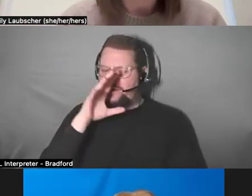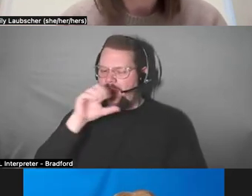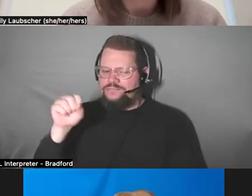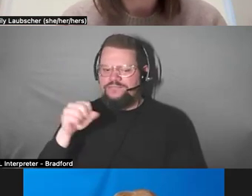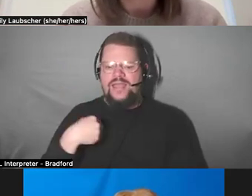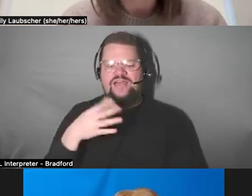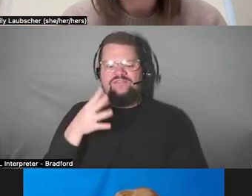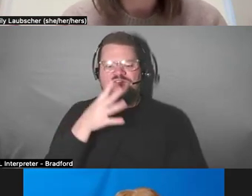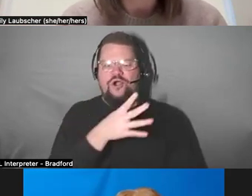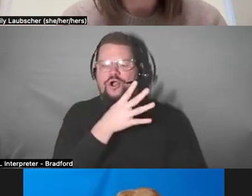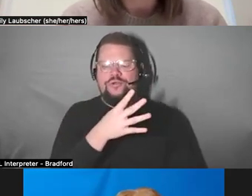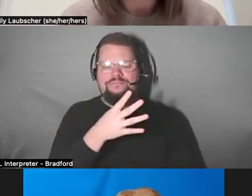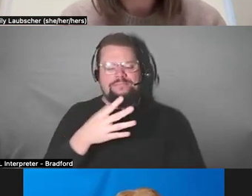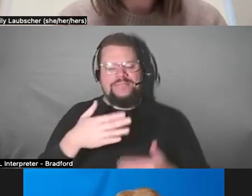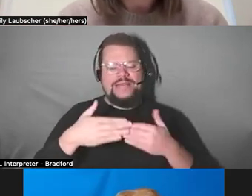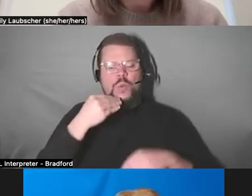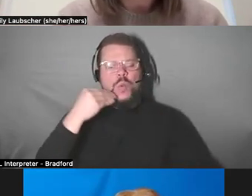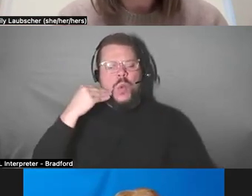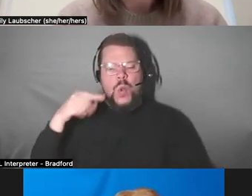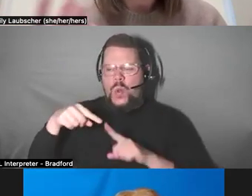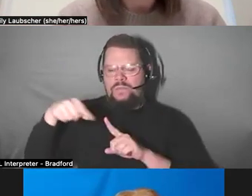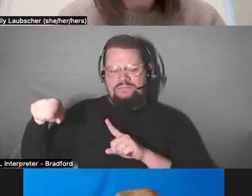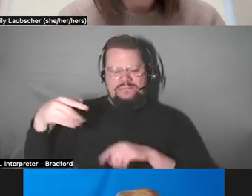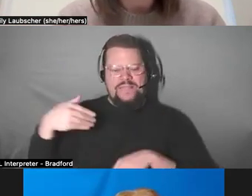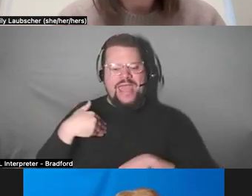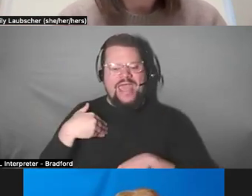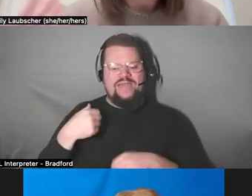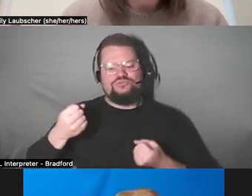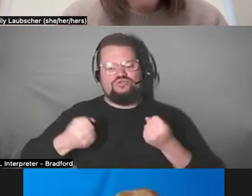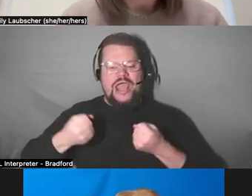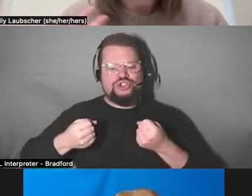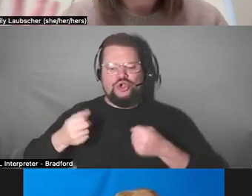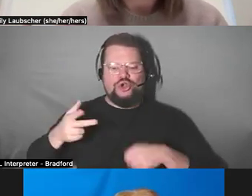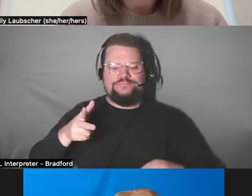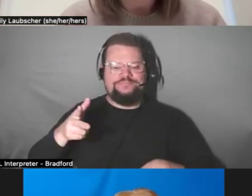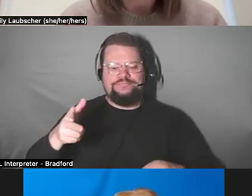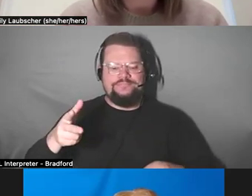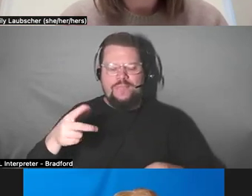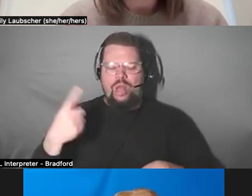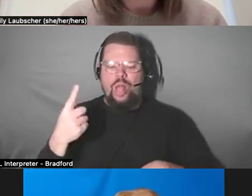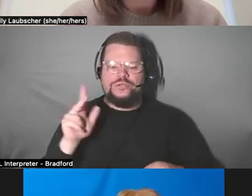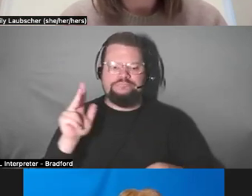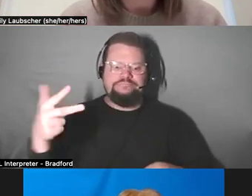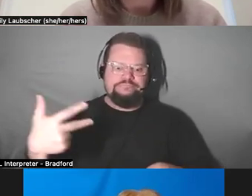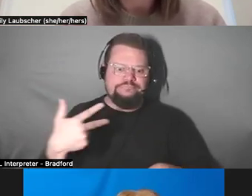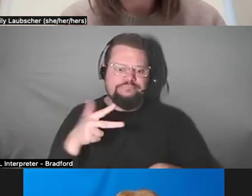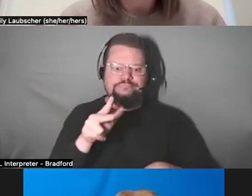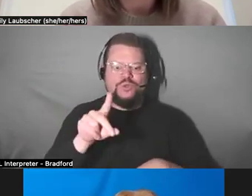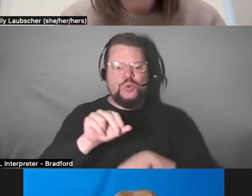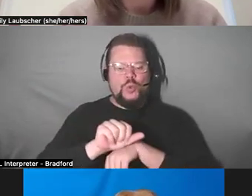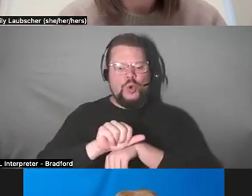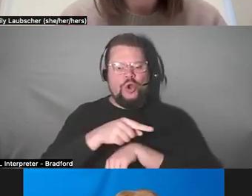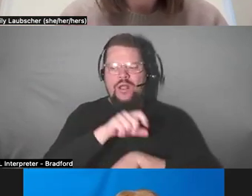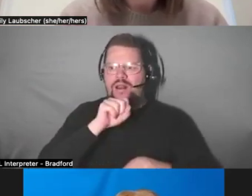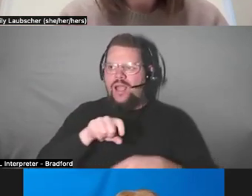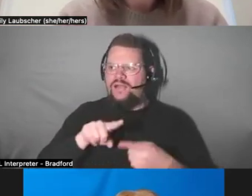is this farm near our house. And there's a tractor there that is always driving around, doing work. So he would love to go to the